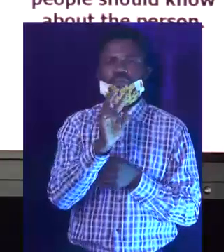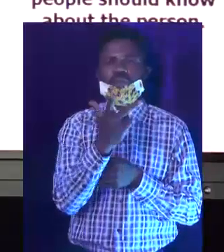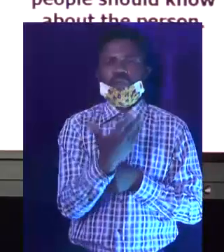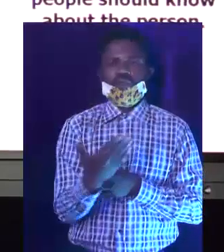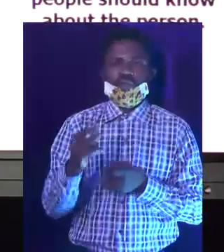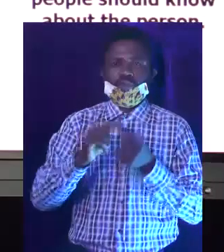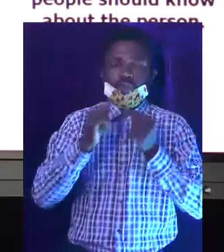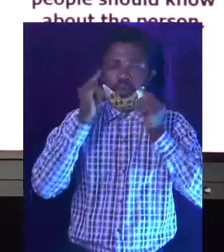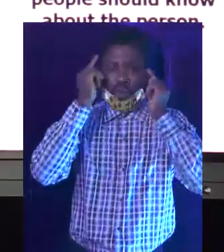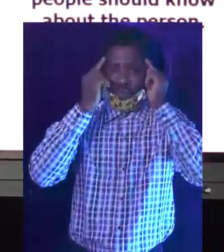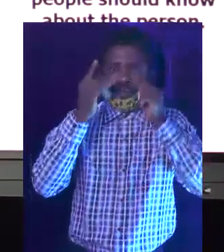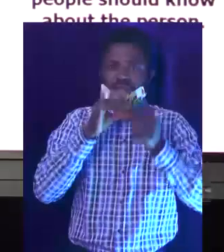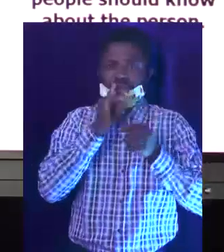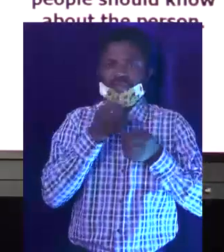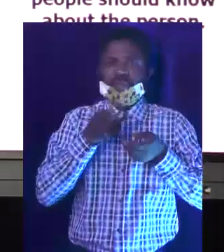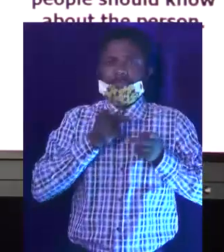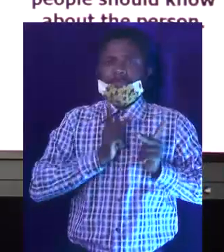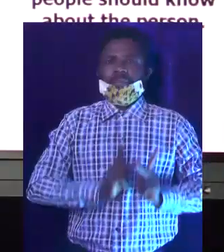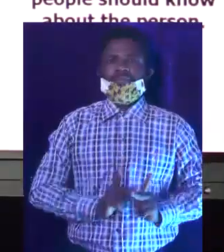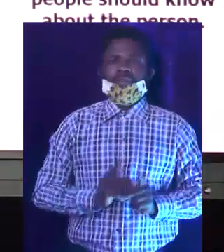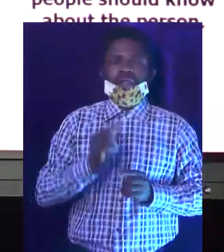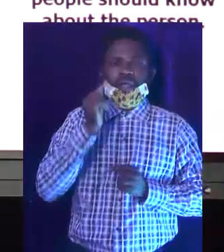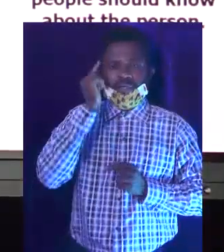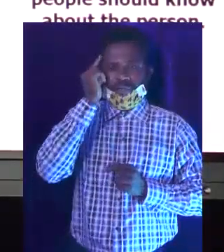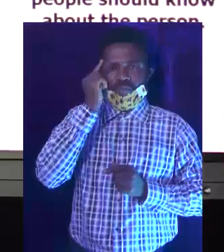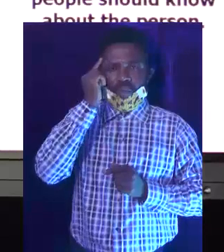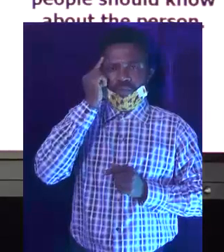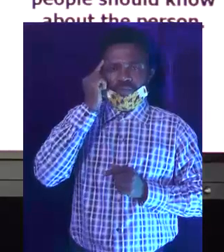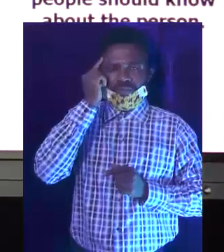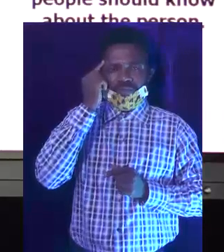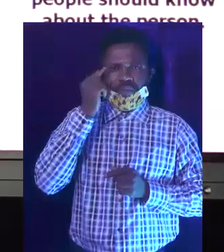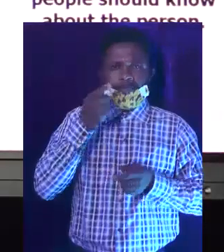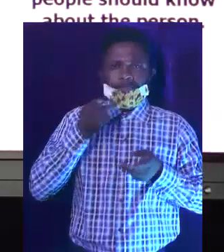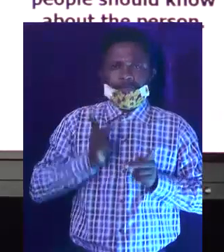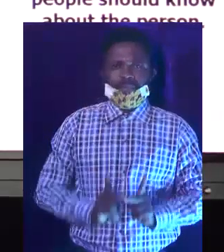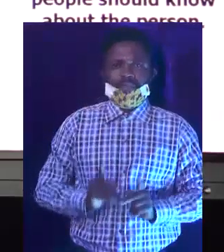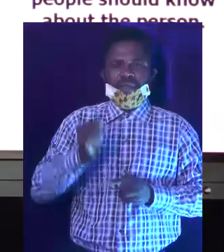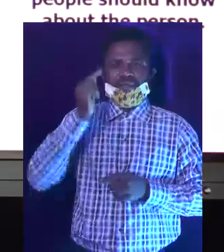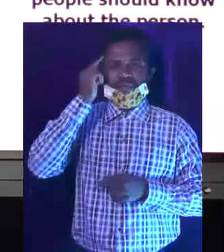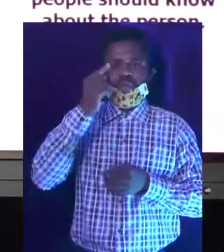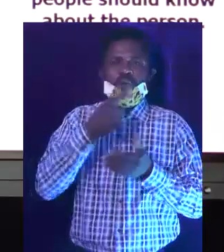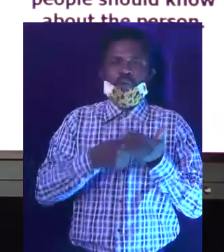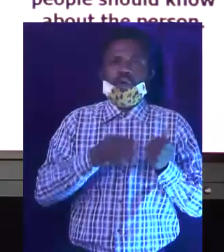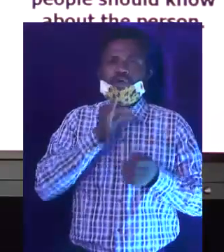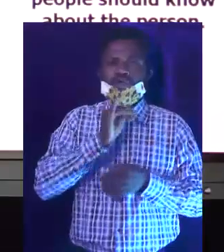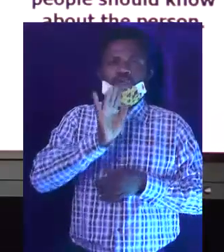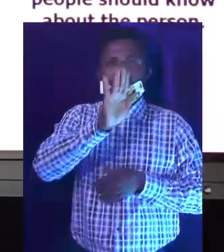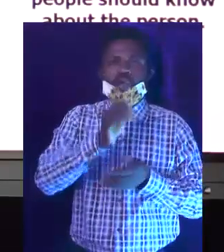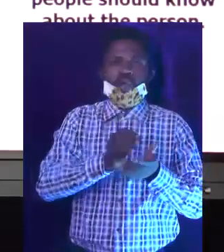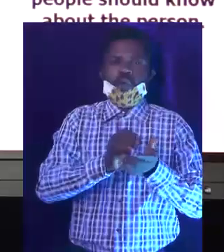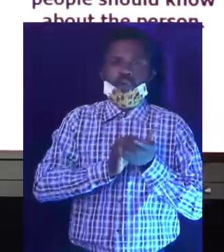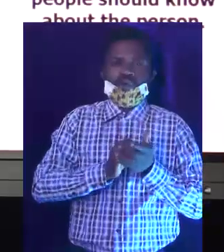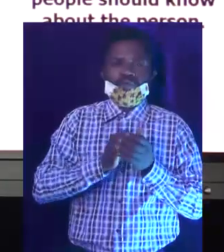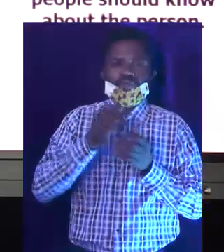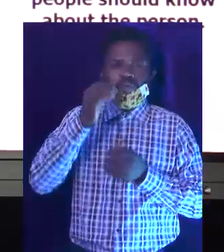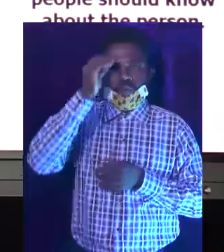The third thing to consider is personal thoughts. Personal thoughts. What is your opinion as